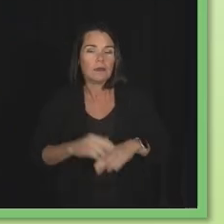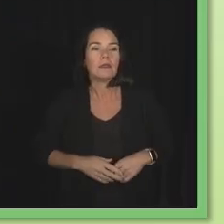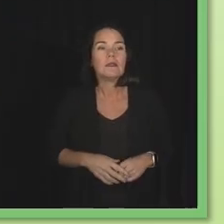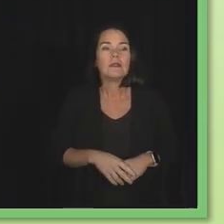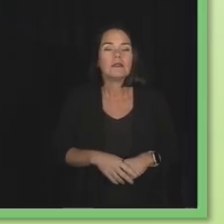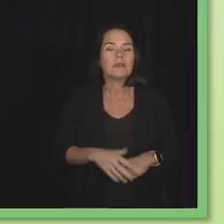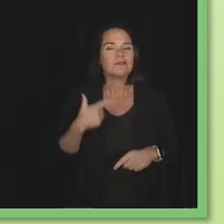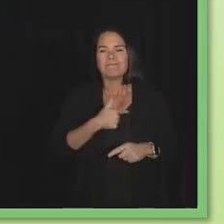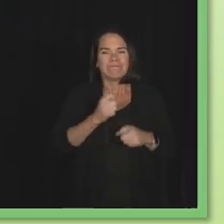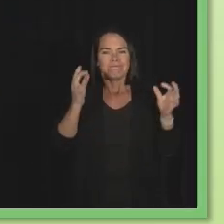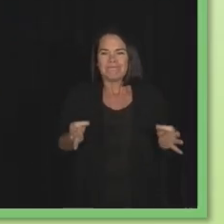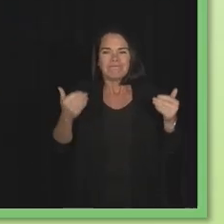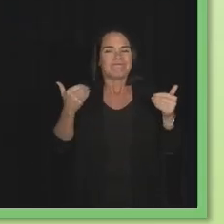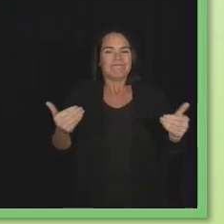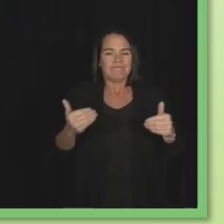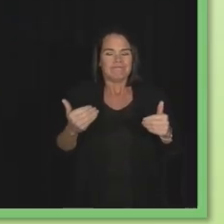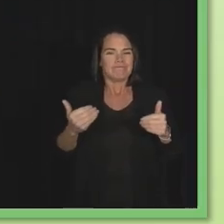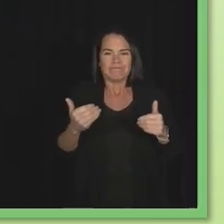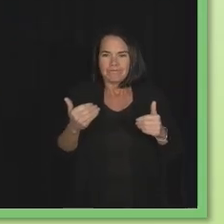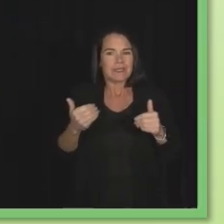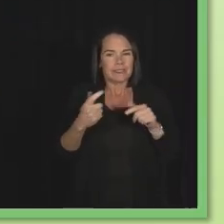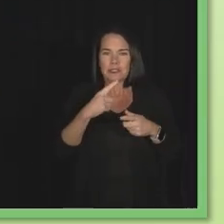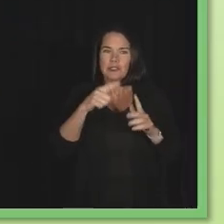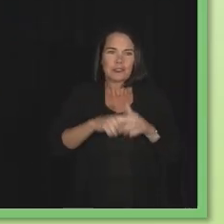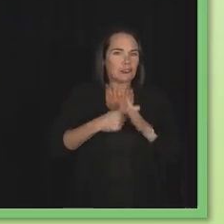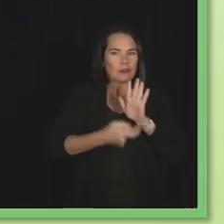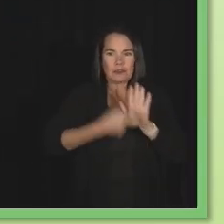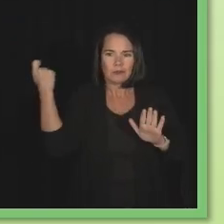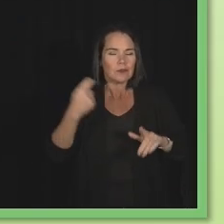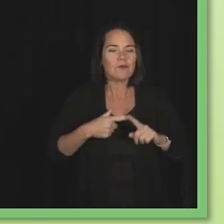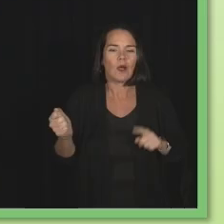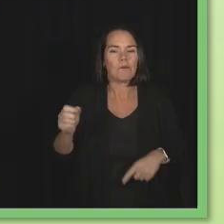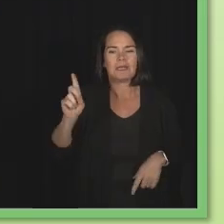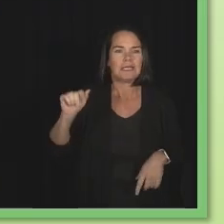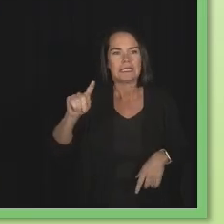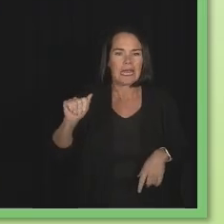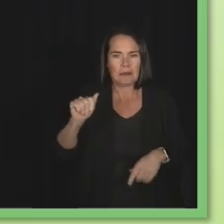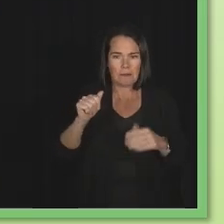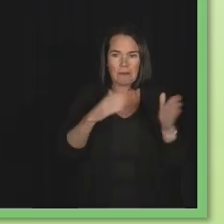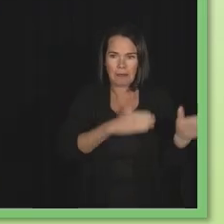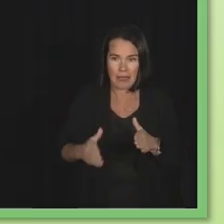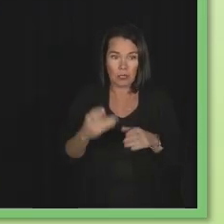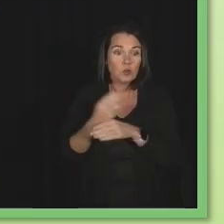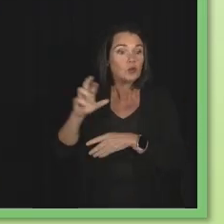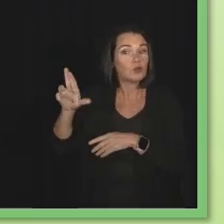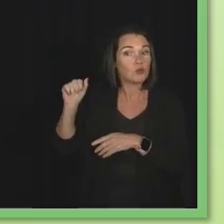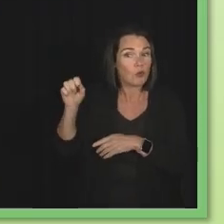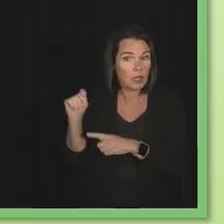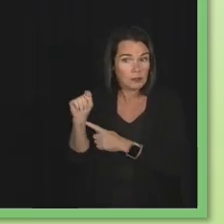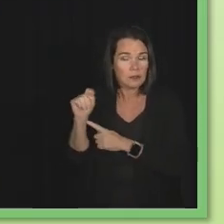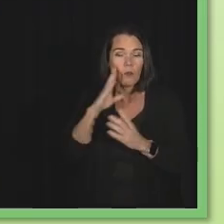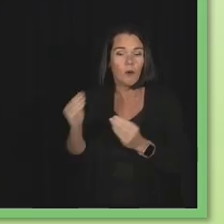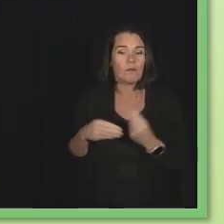build, from the ground up, a data plane in Rust that will give us everything we need for